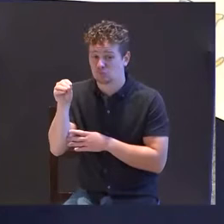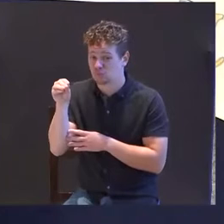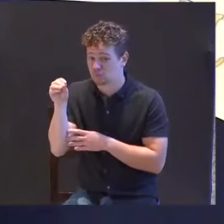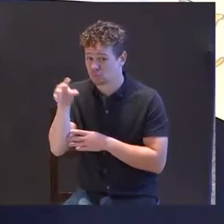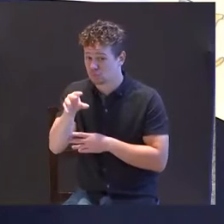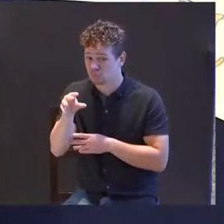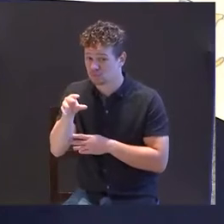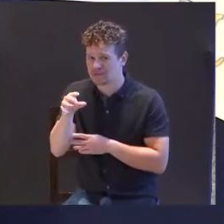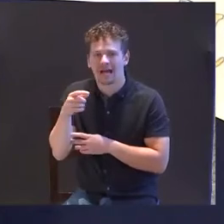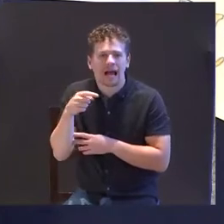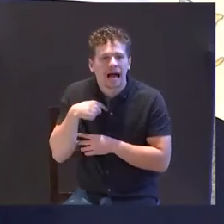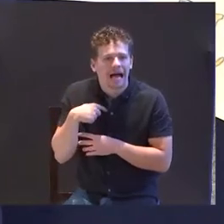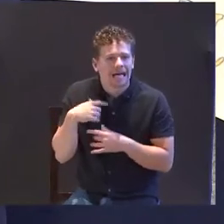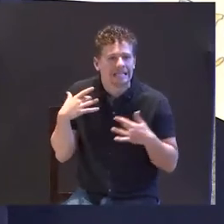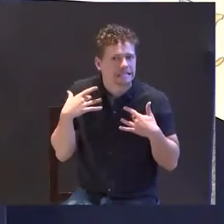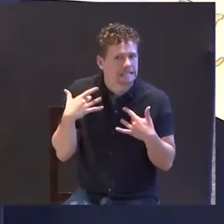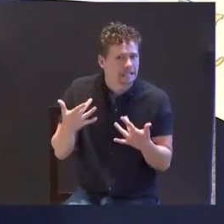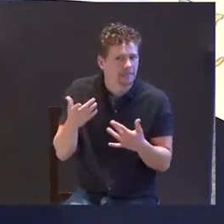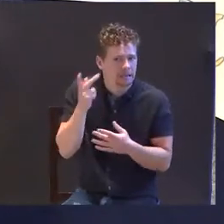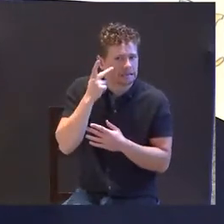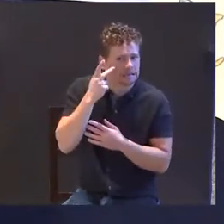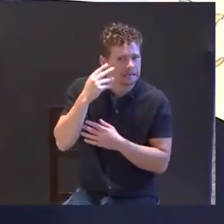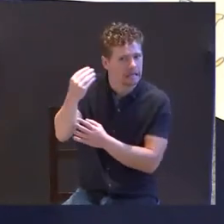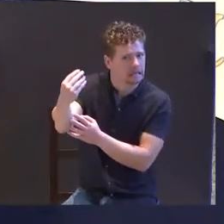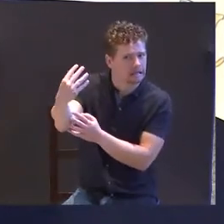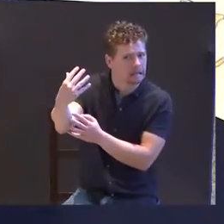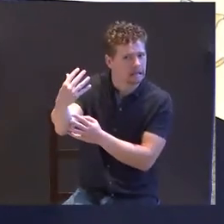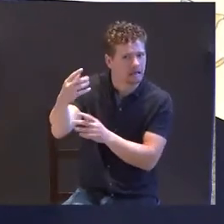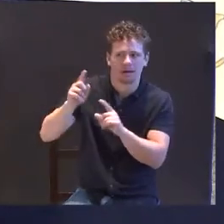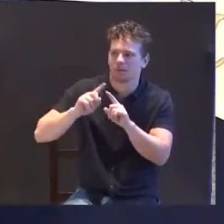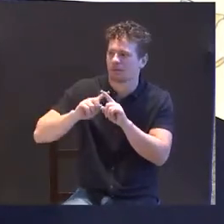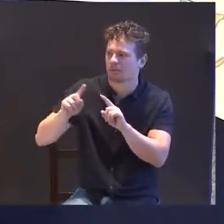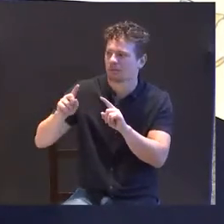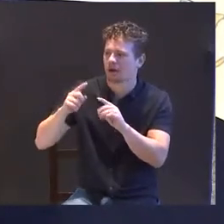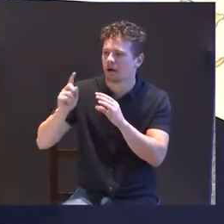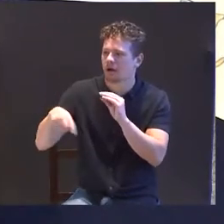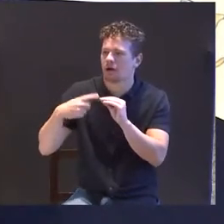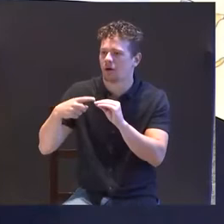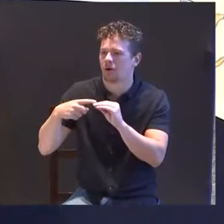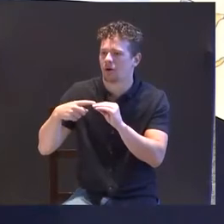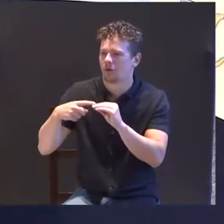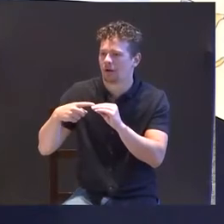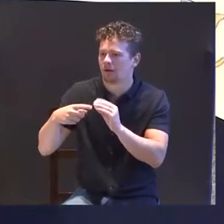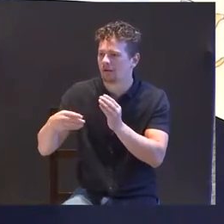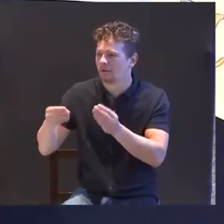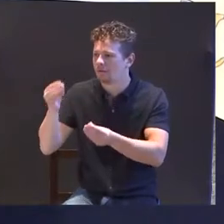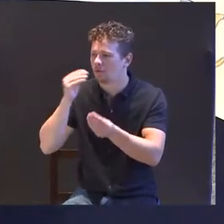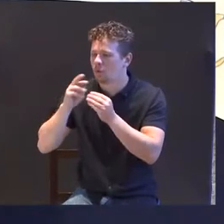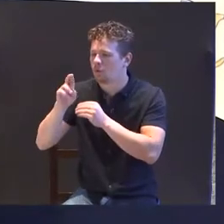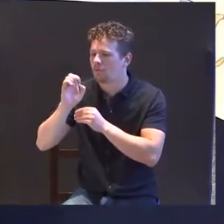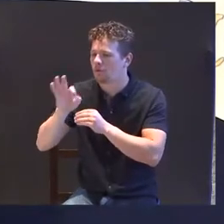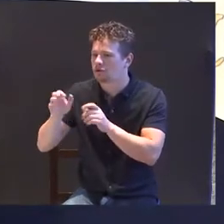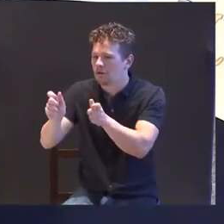see the light, but often I see it when I open the refrigerator. Don't you love that?